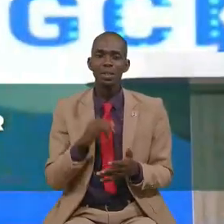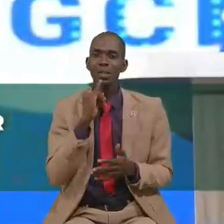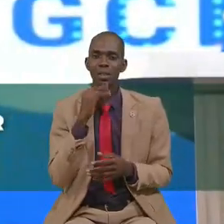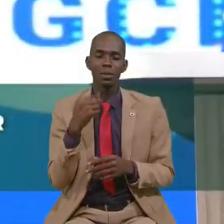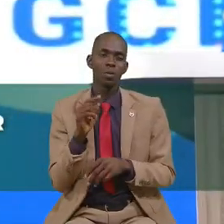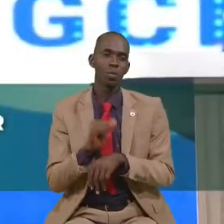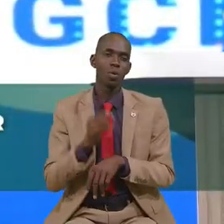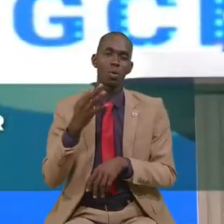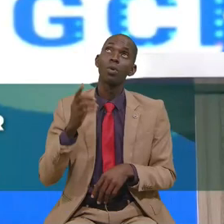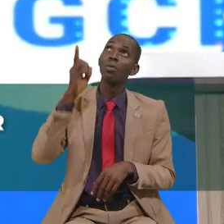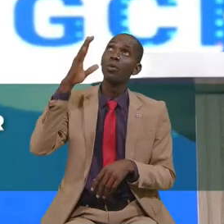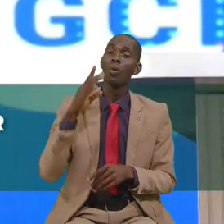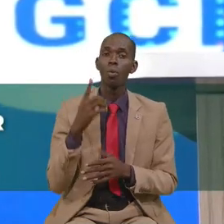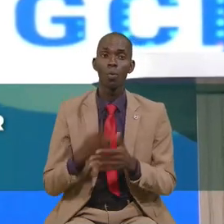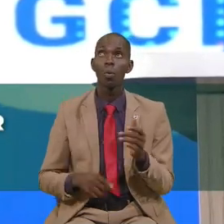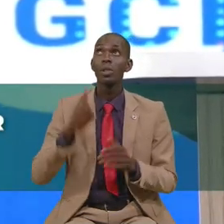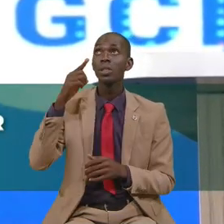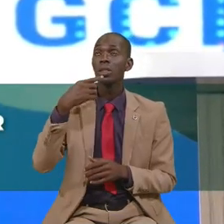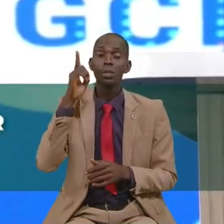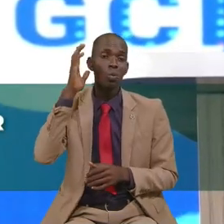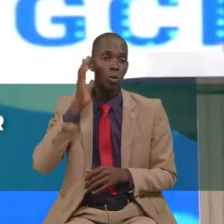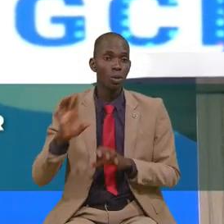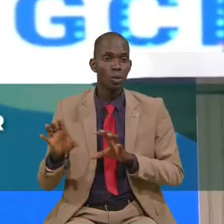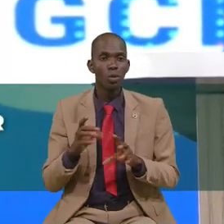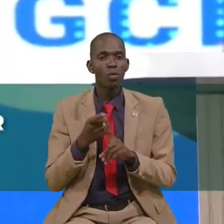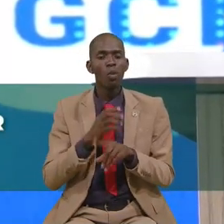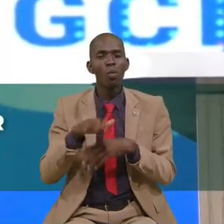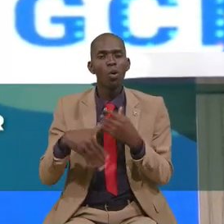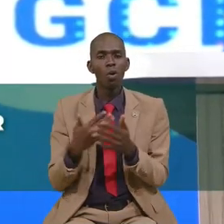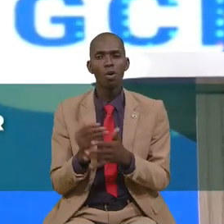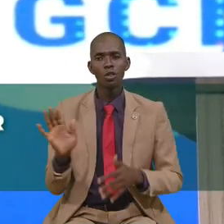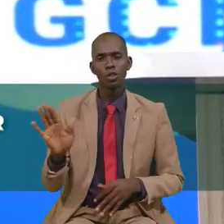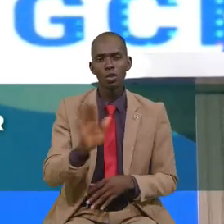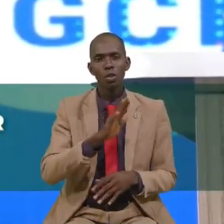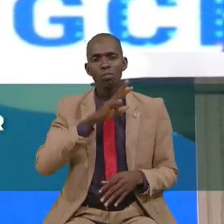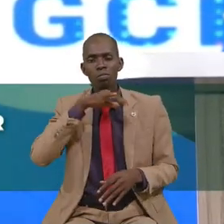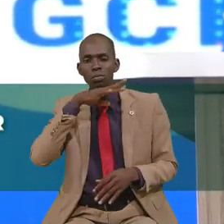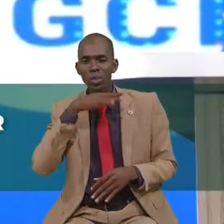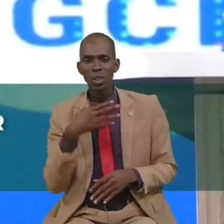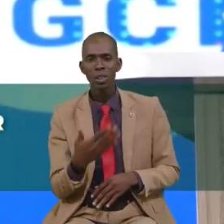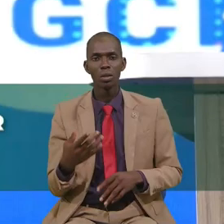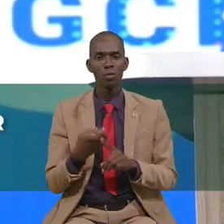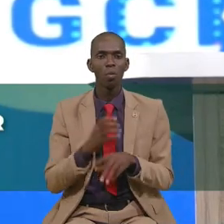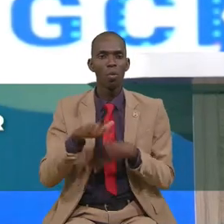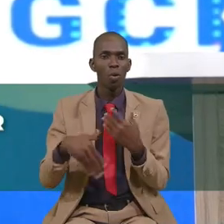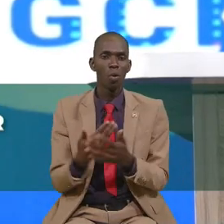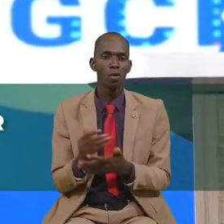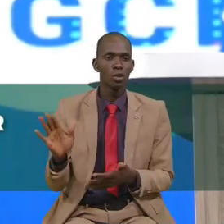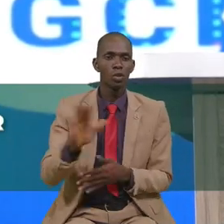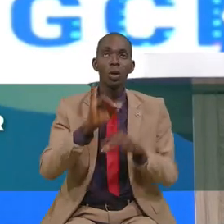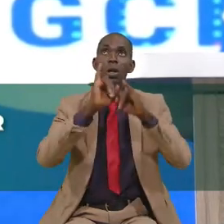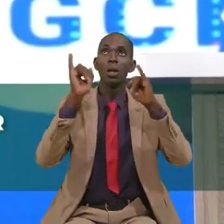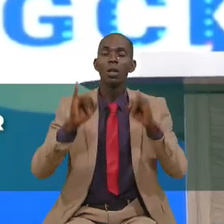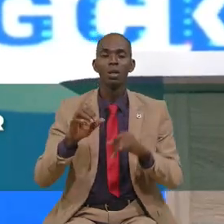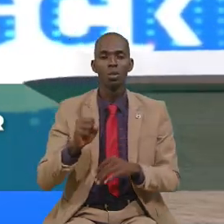he will do. He says, from all your filthiness and from all your idols will I cleanse